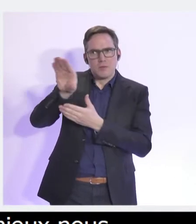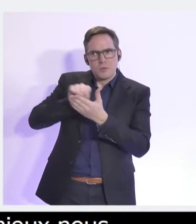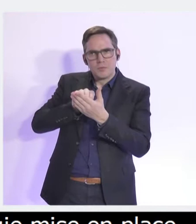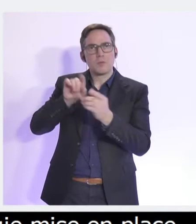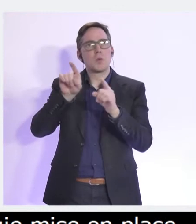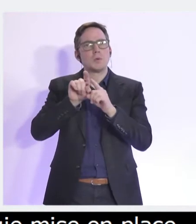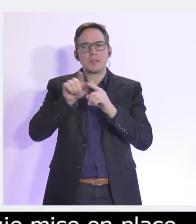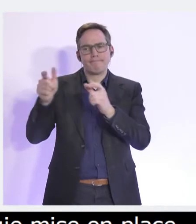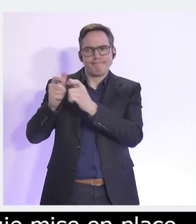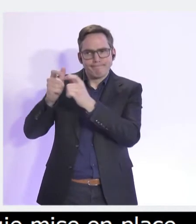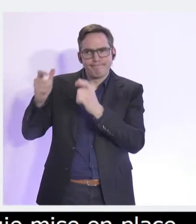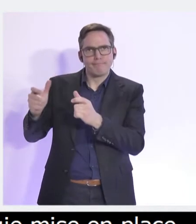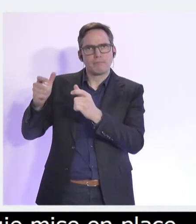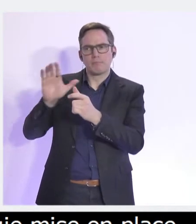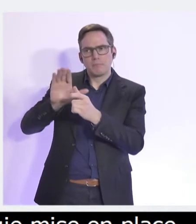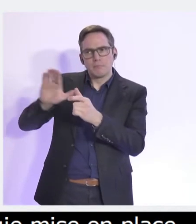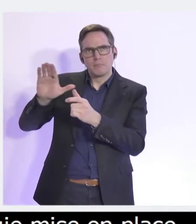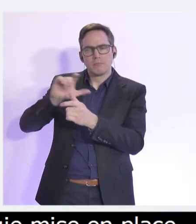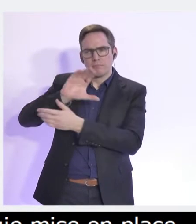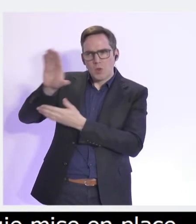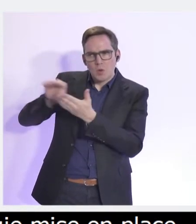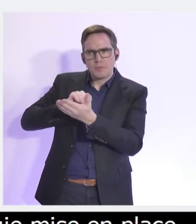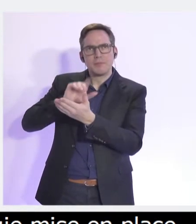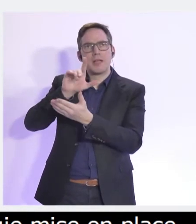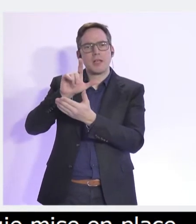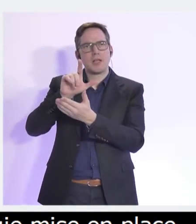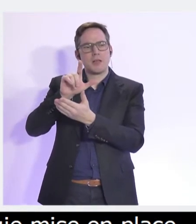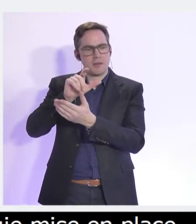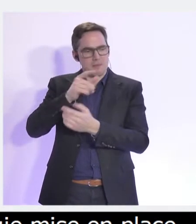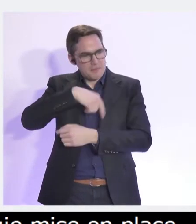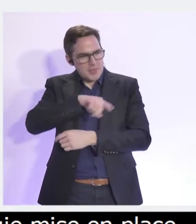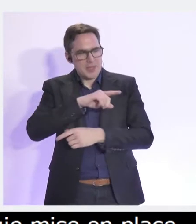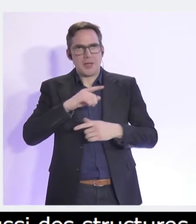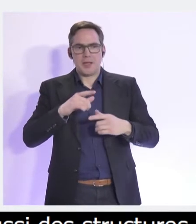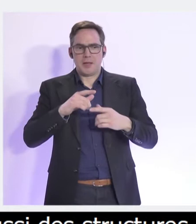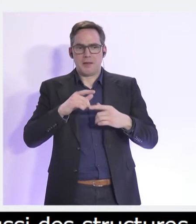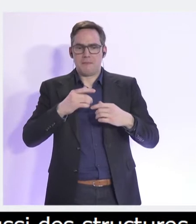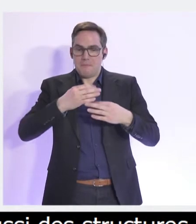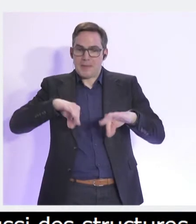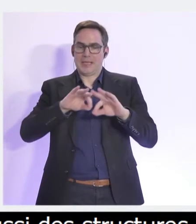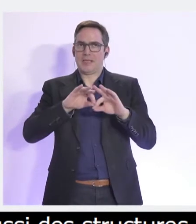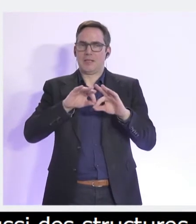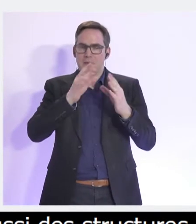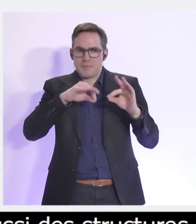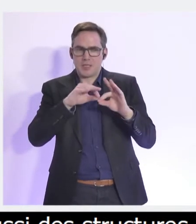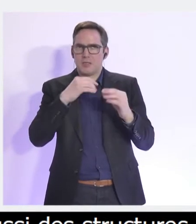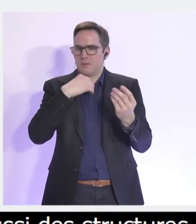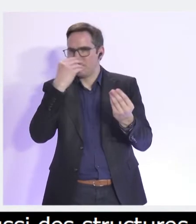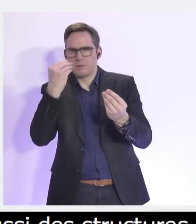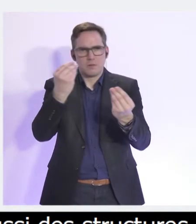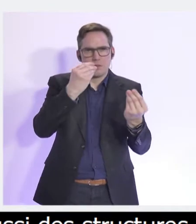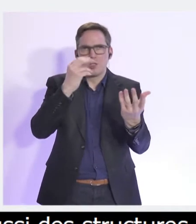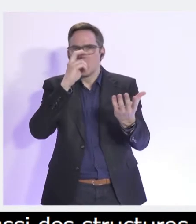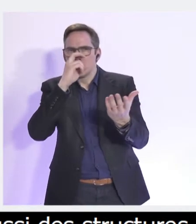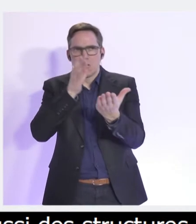and member states to have this kind of guidance in their work towards,